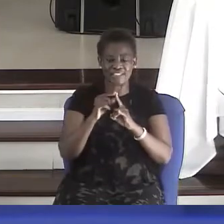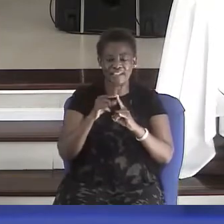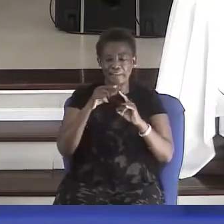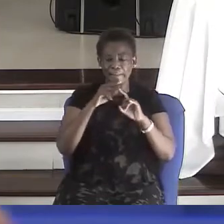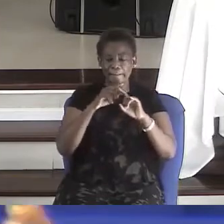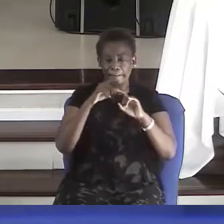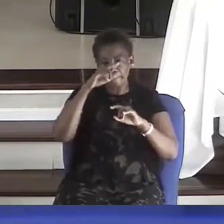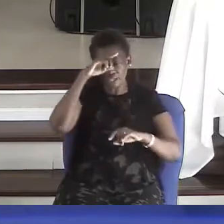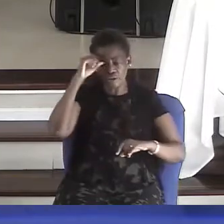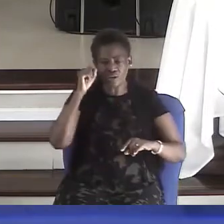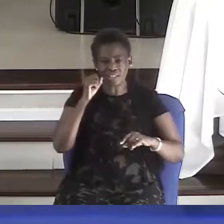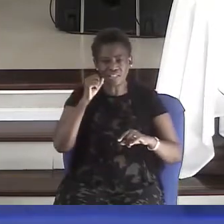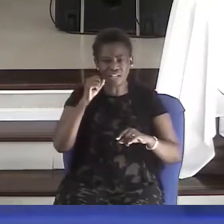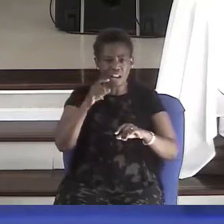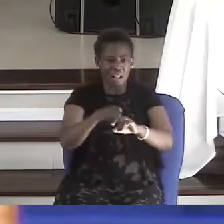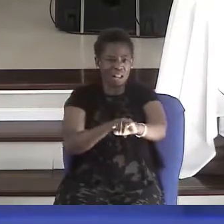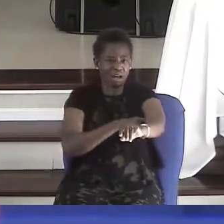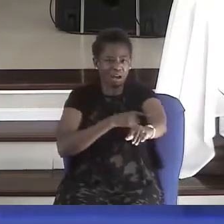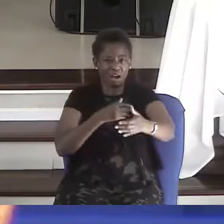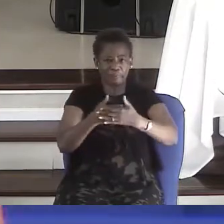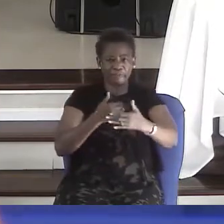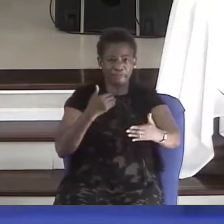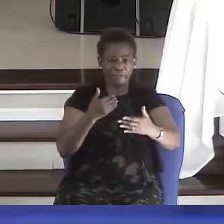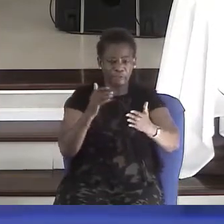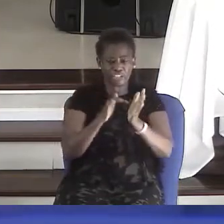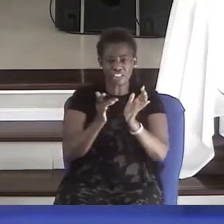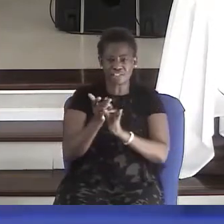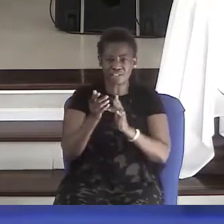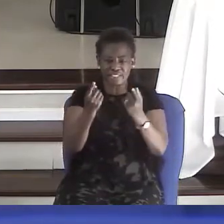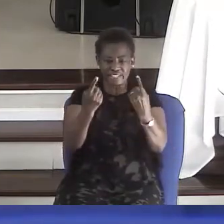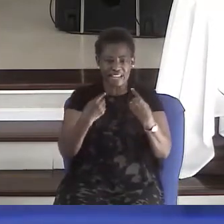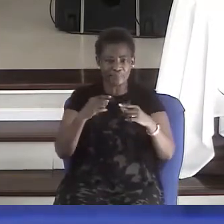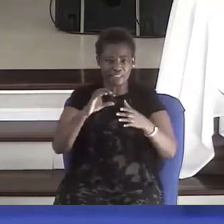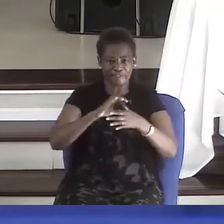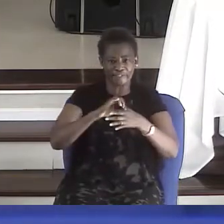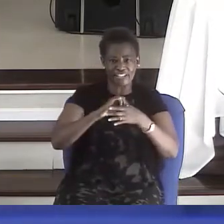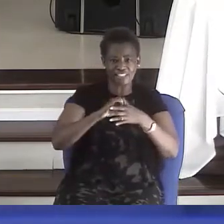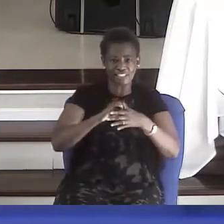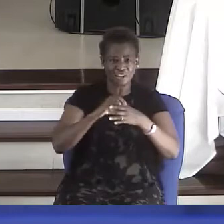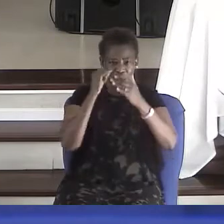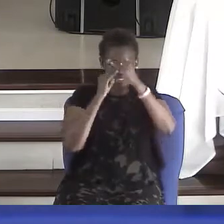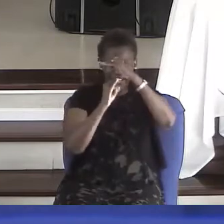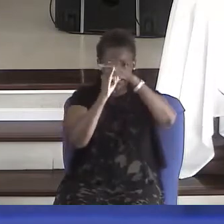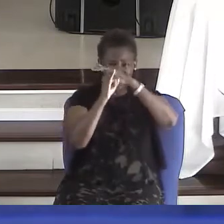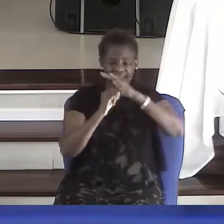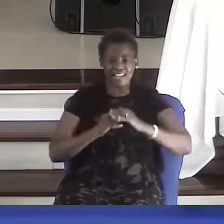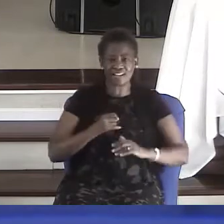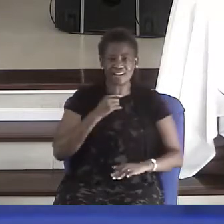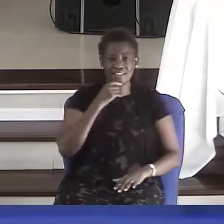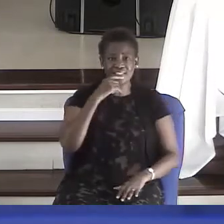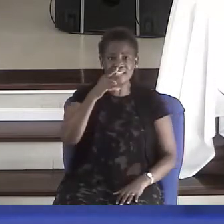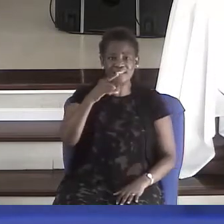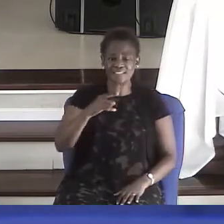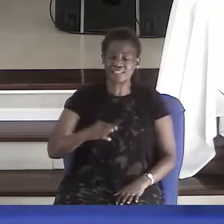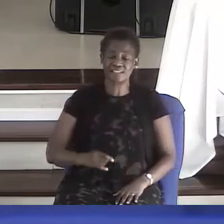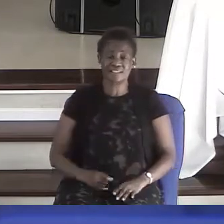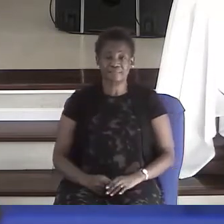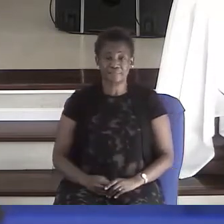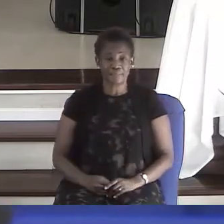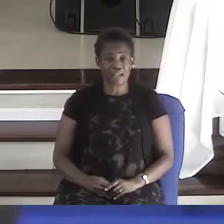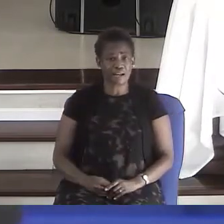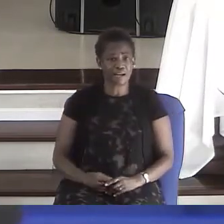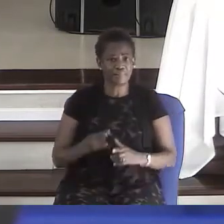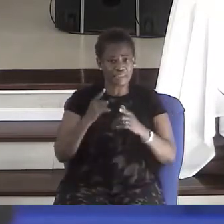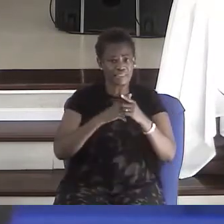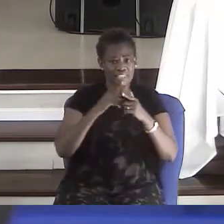was Isaiah's proclamation. It was Isaiah's annunciation. And then